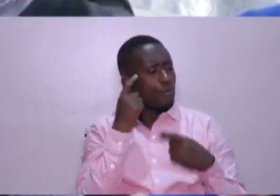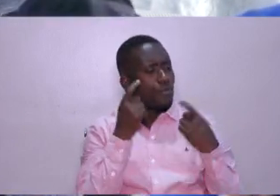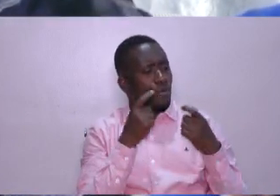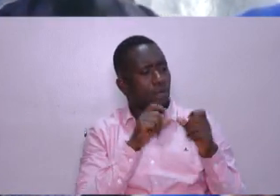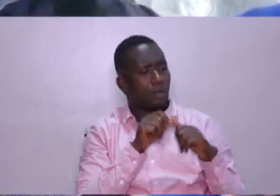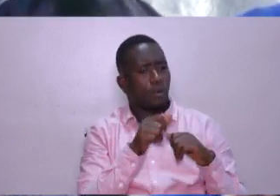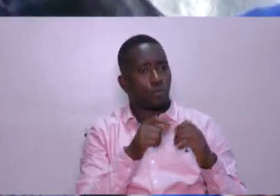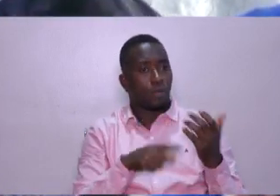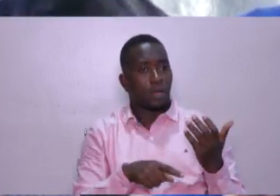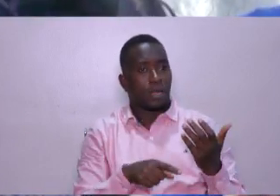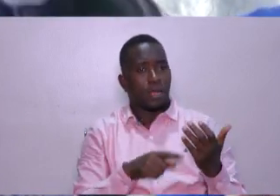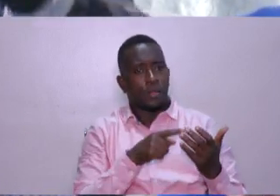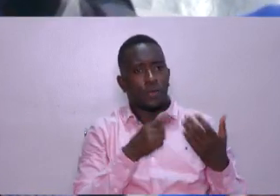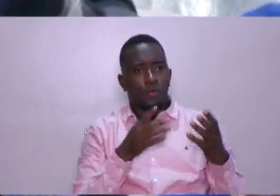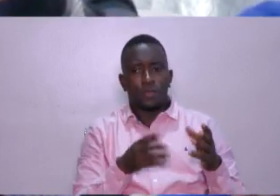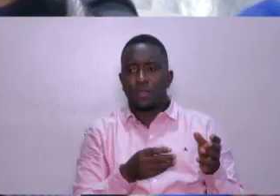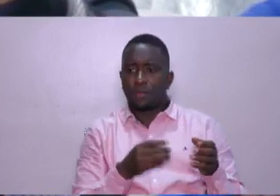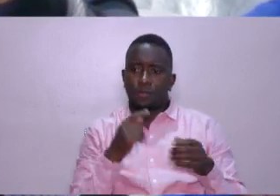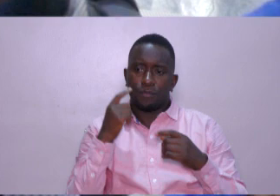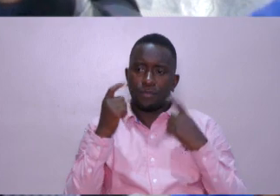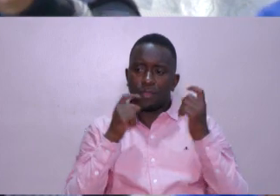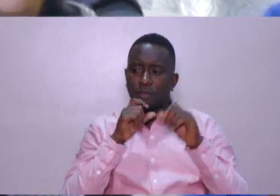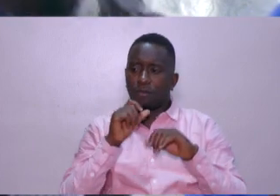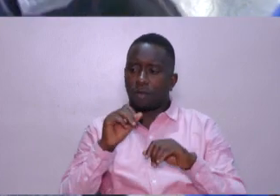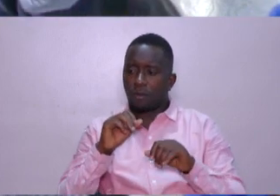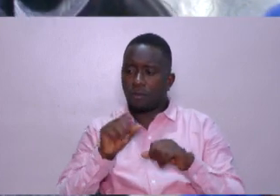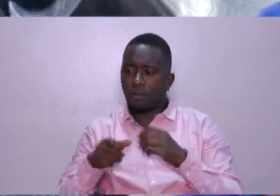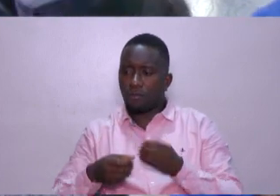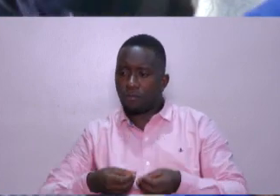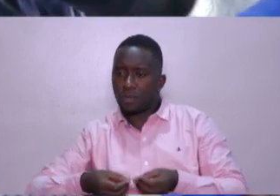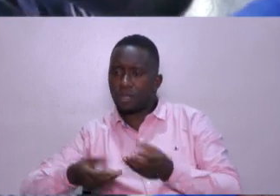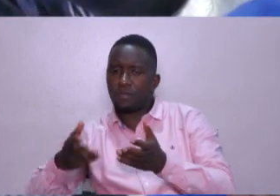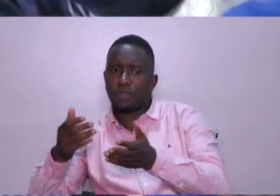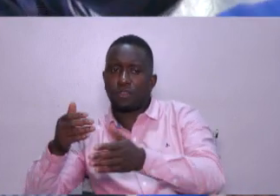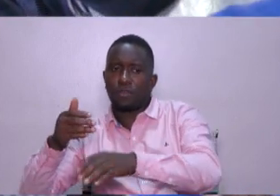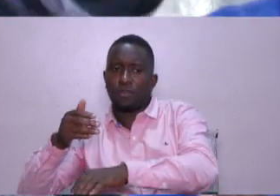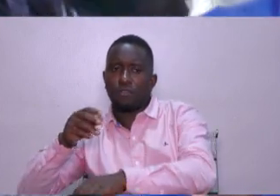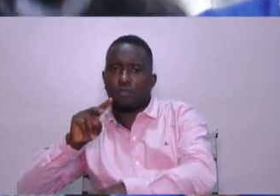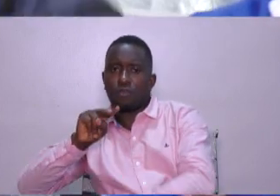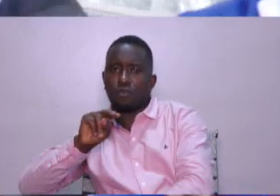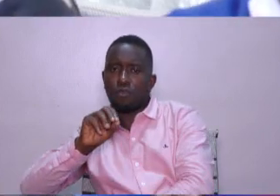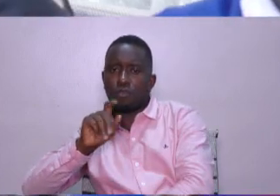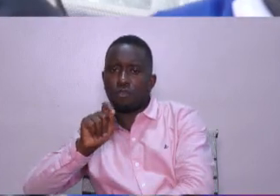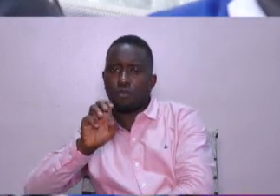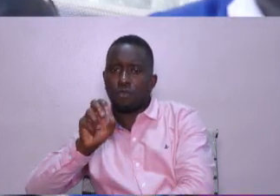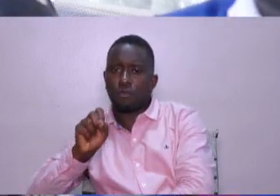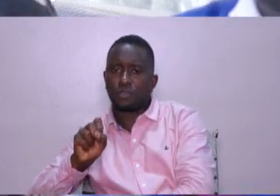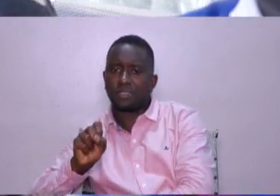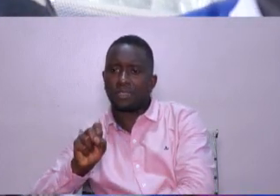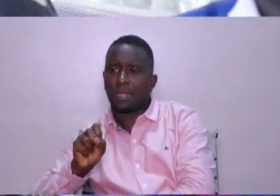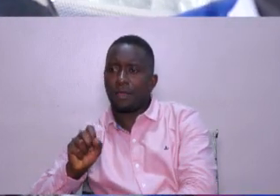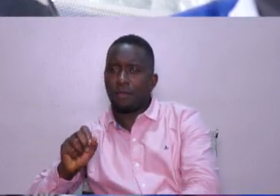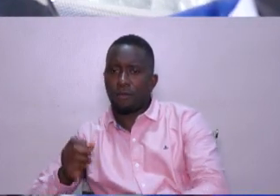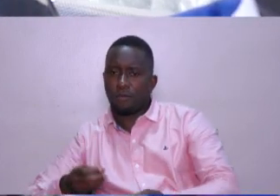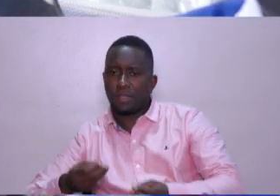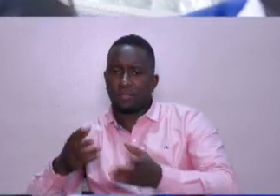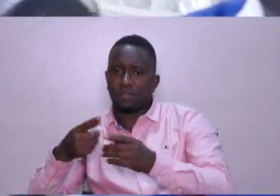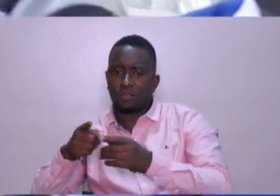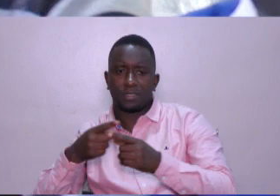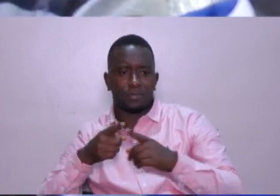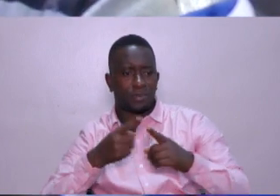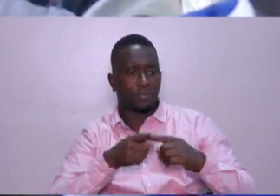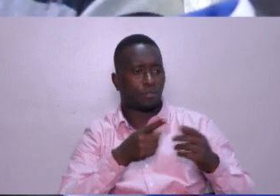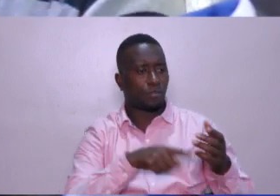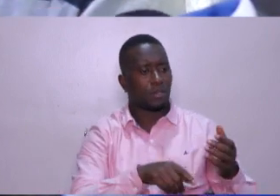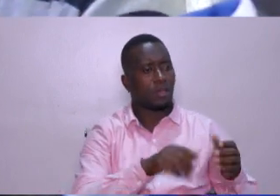of providing notes that, for example, explain those different principles of irrigation